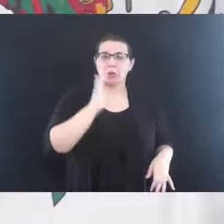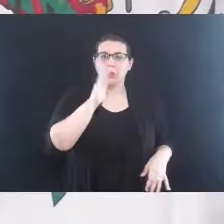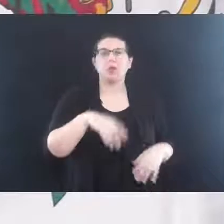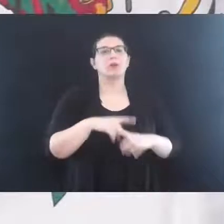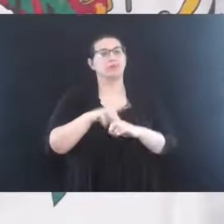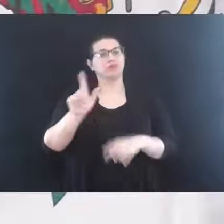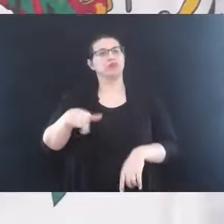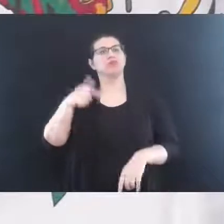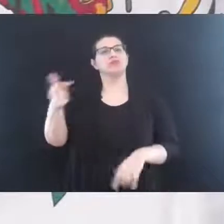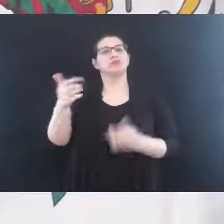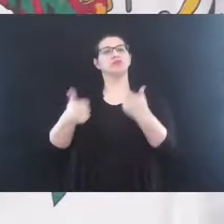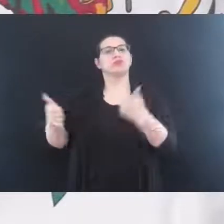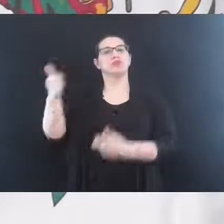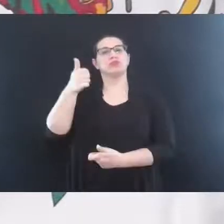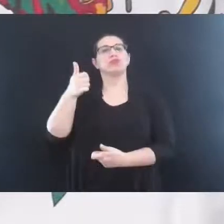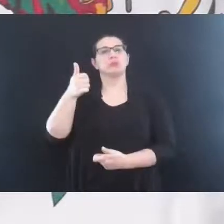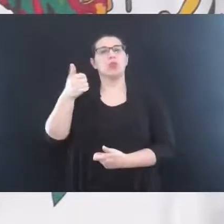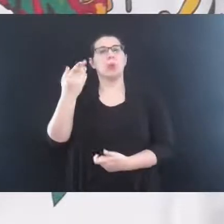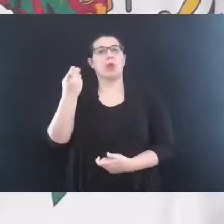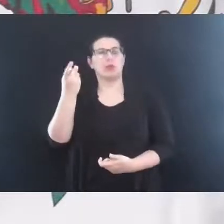take over now, it'd be good.